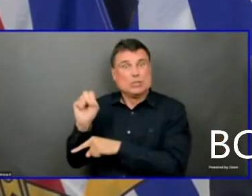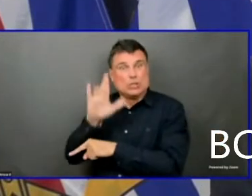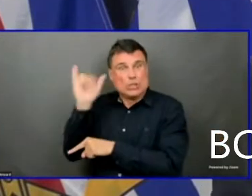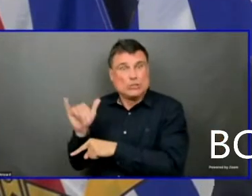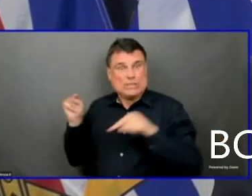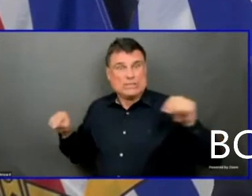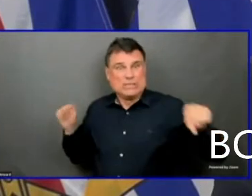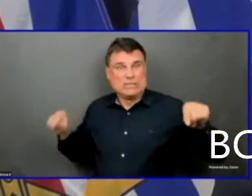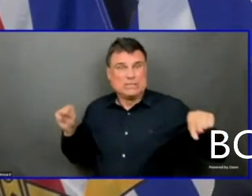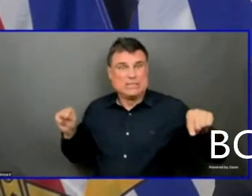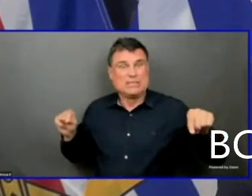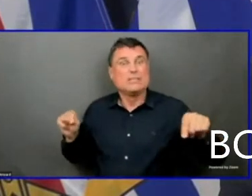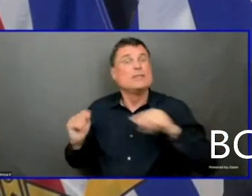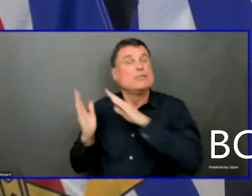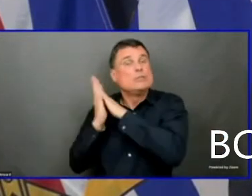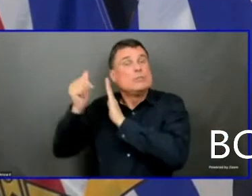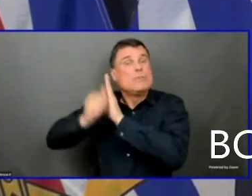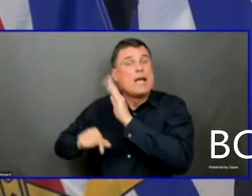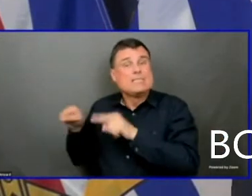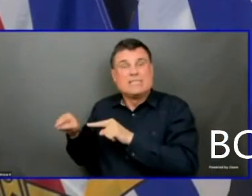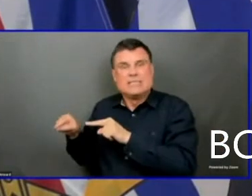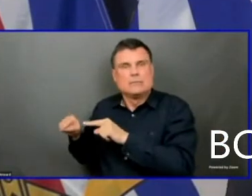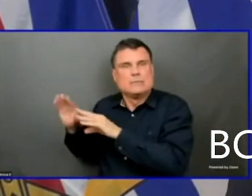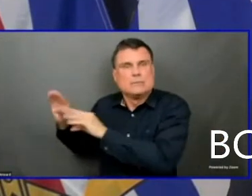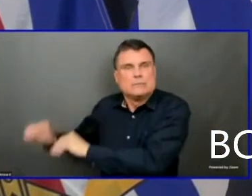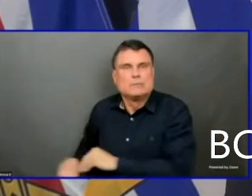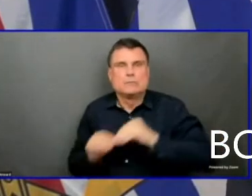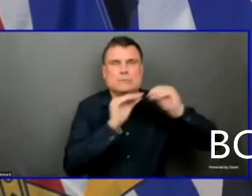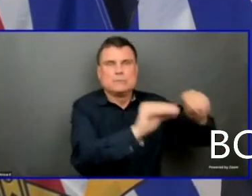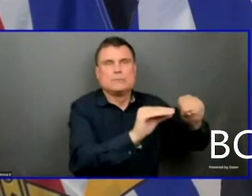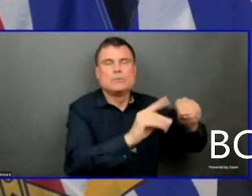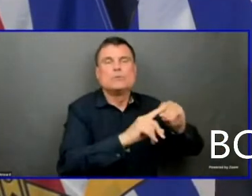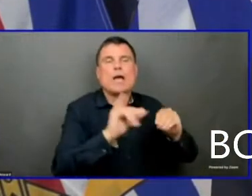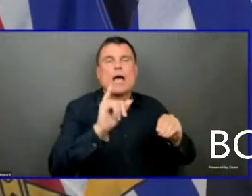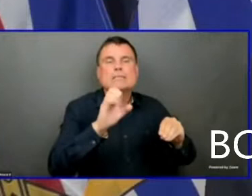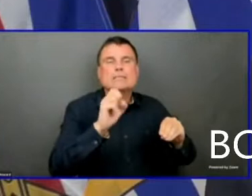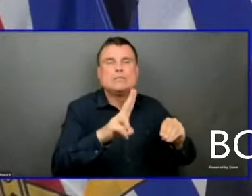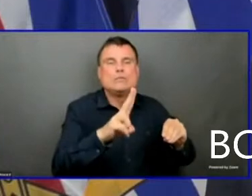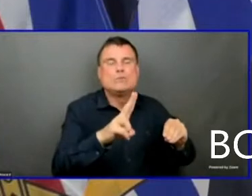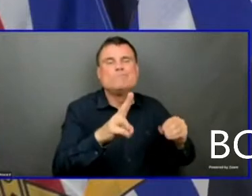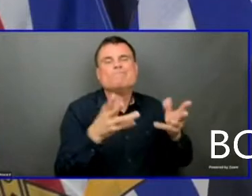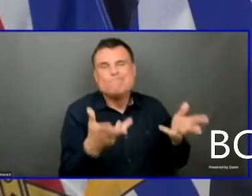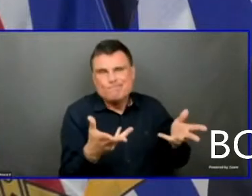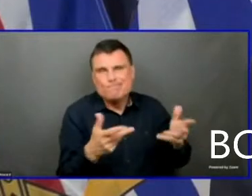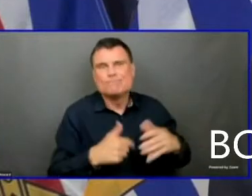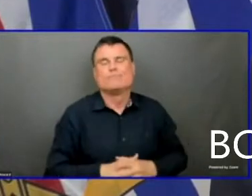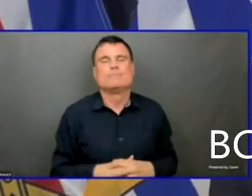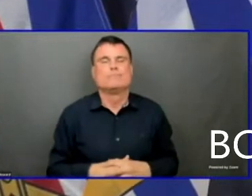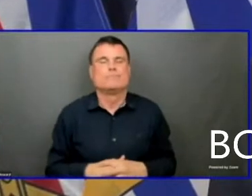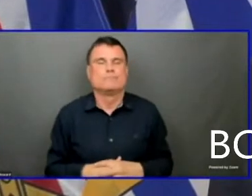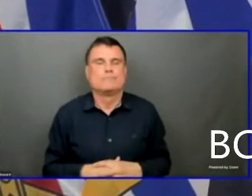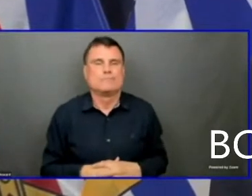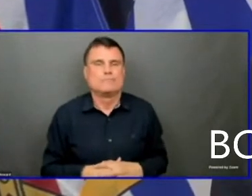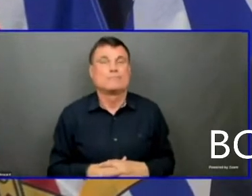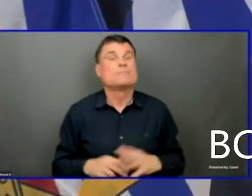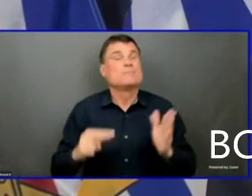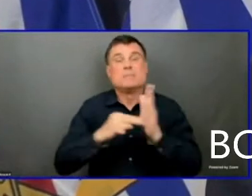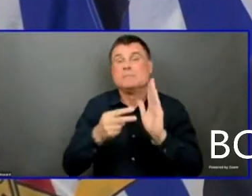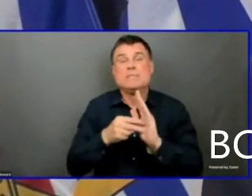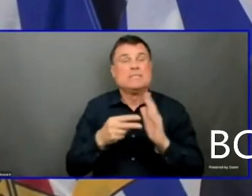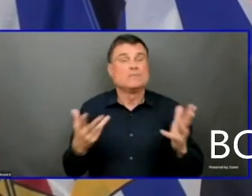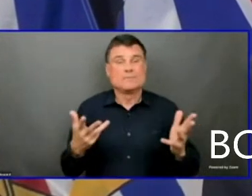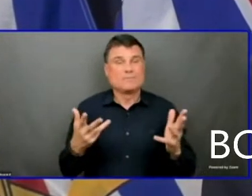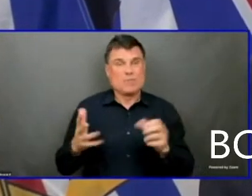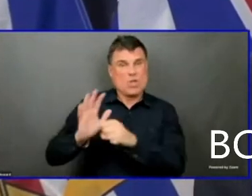21 critical care beds are being used, and what that says to us is that COVID-19 is still circulating. Too much in